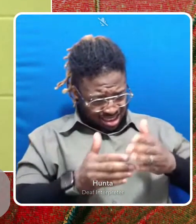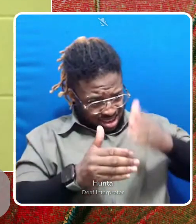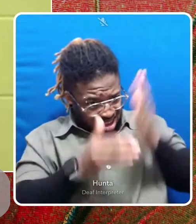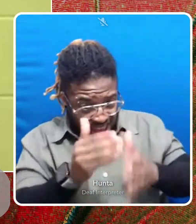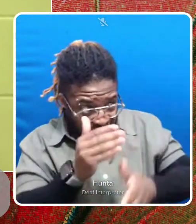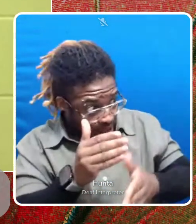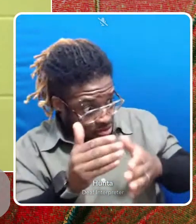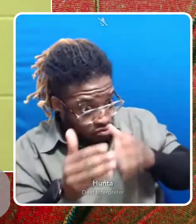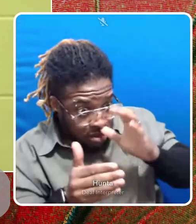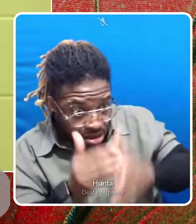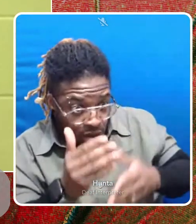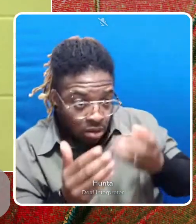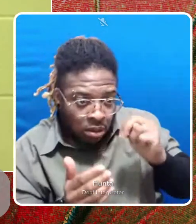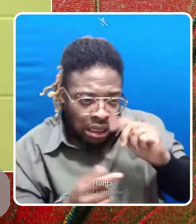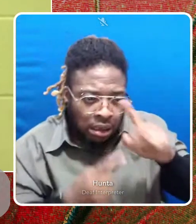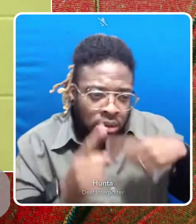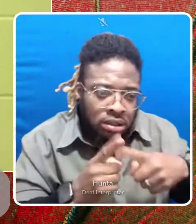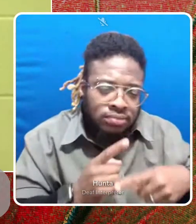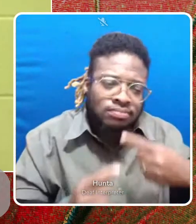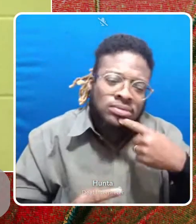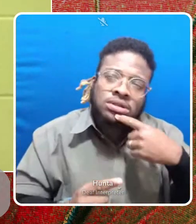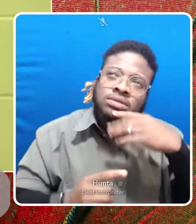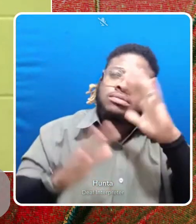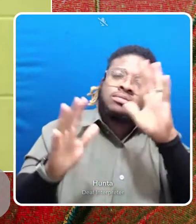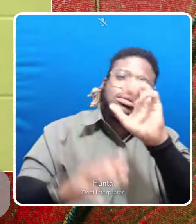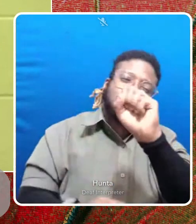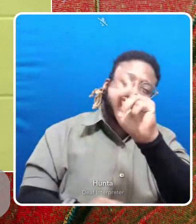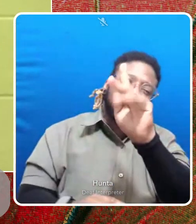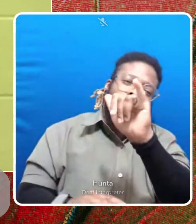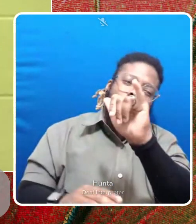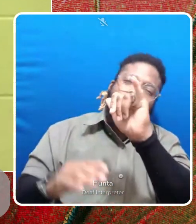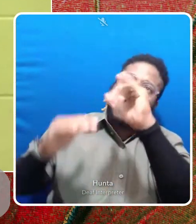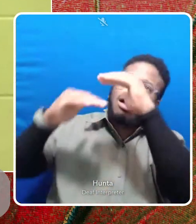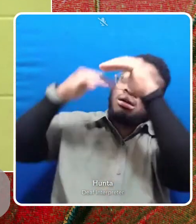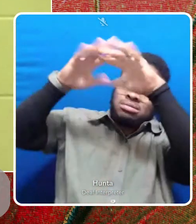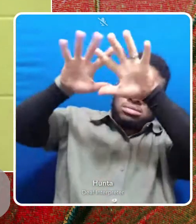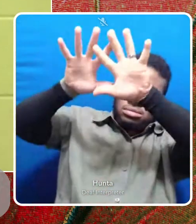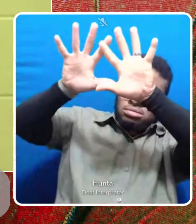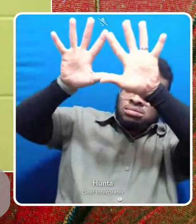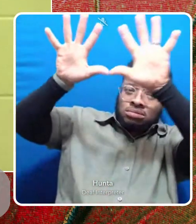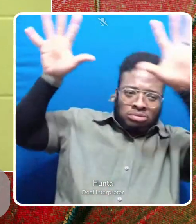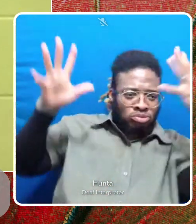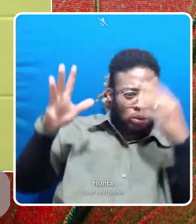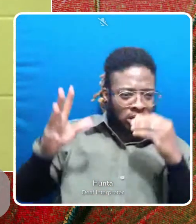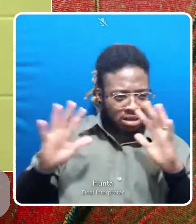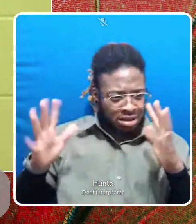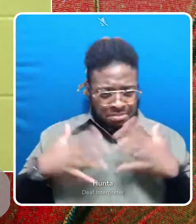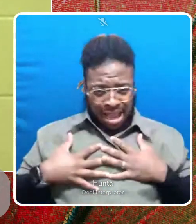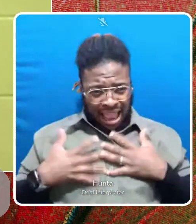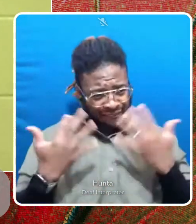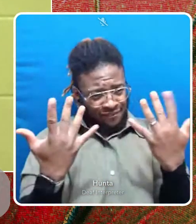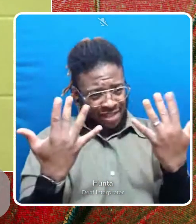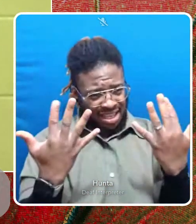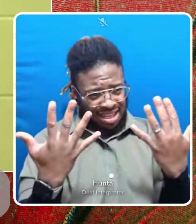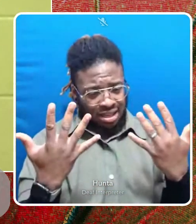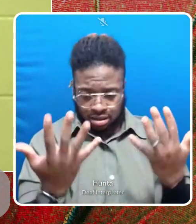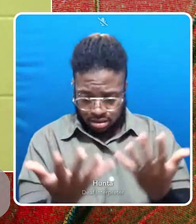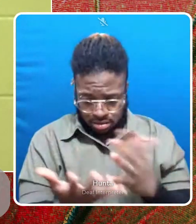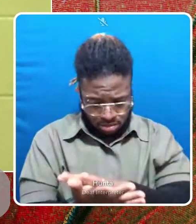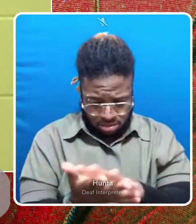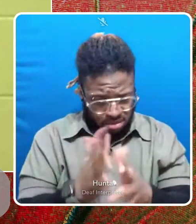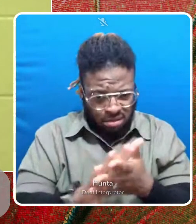2, where did my fingers go? I can't feel them anymore. And 3, I'm